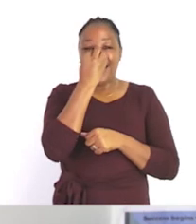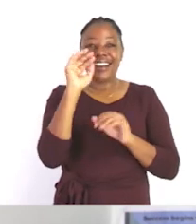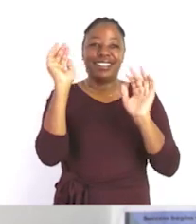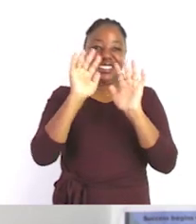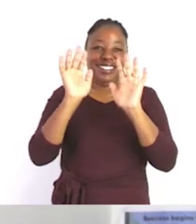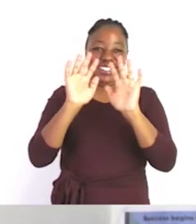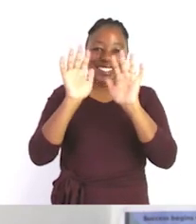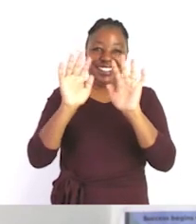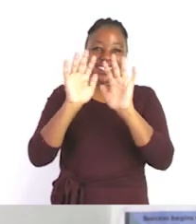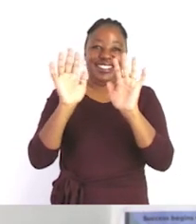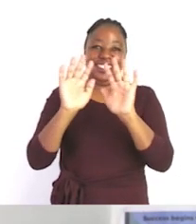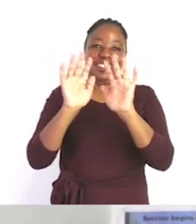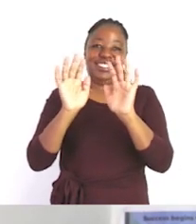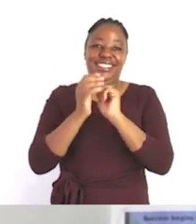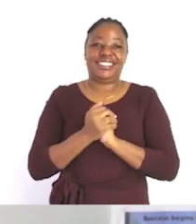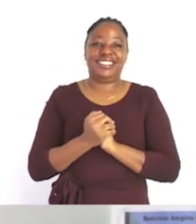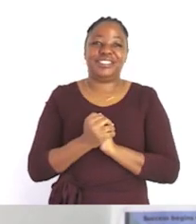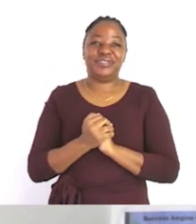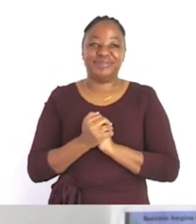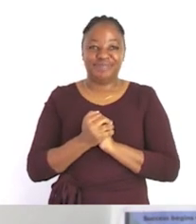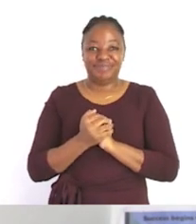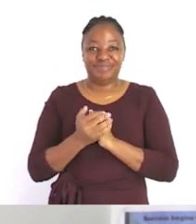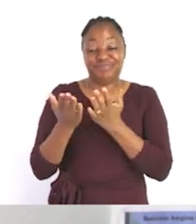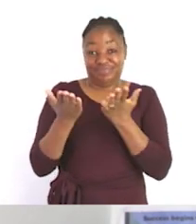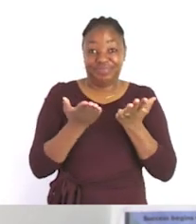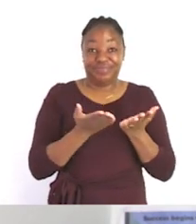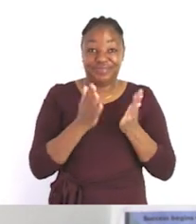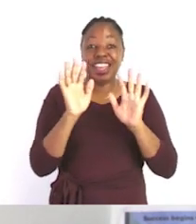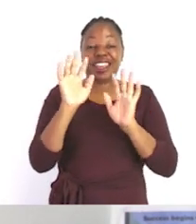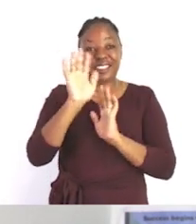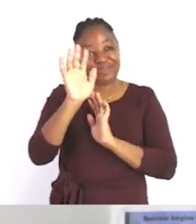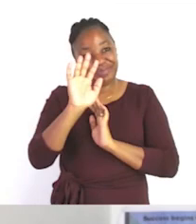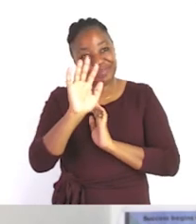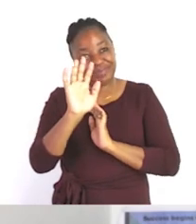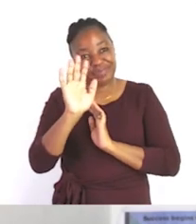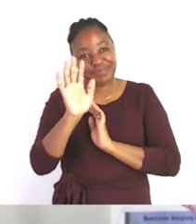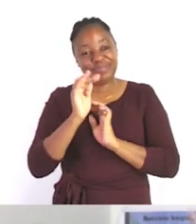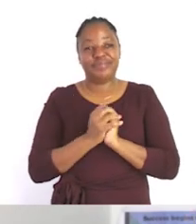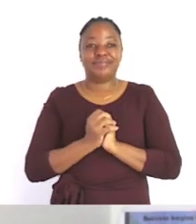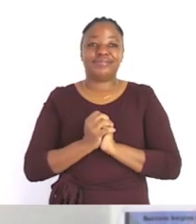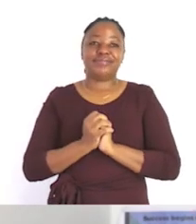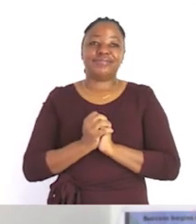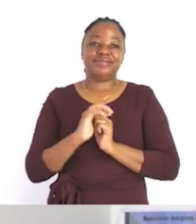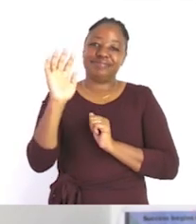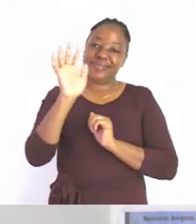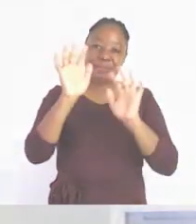Hi, Sashi. So from my friend, myself, and Sashi, we would like to say